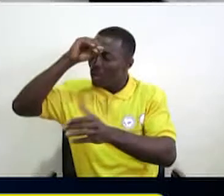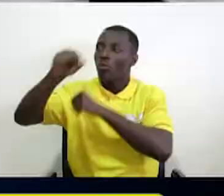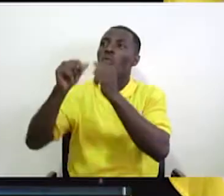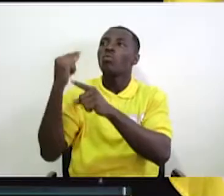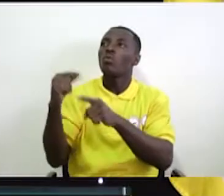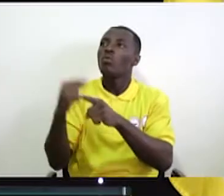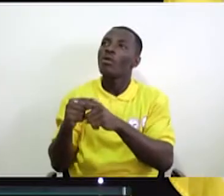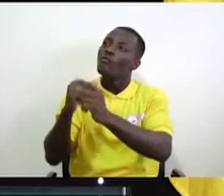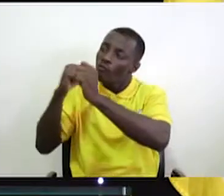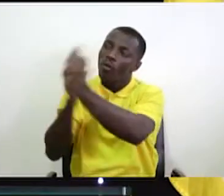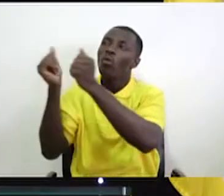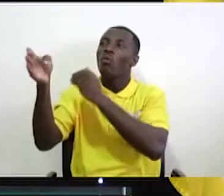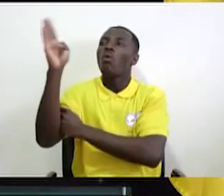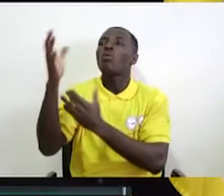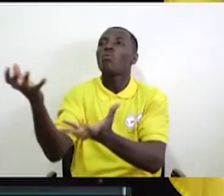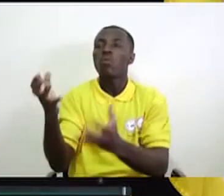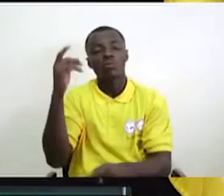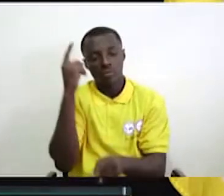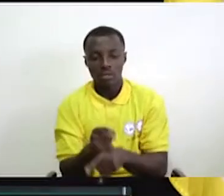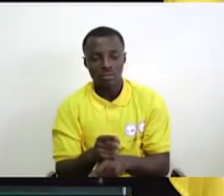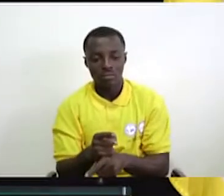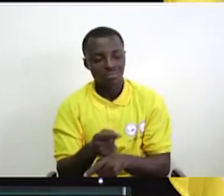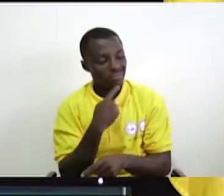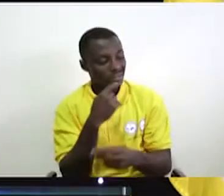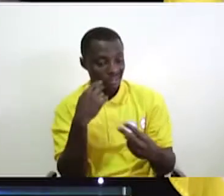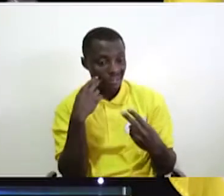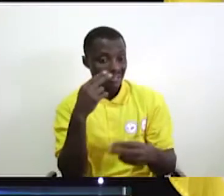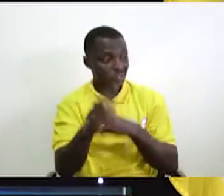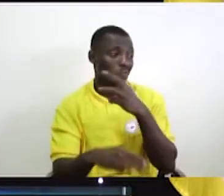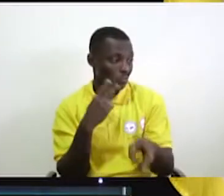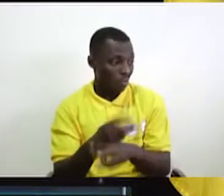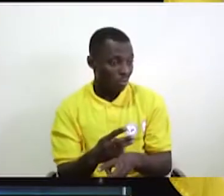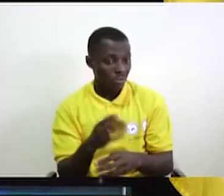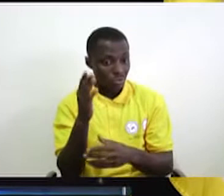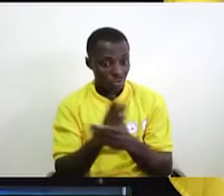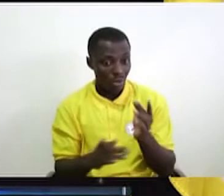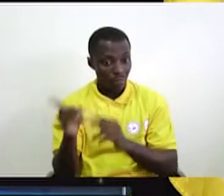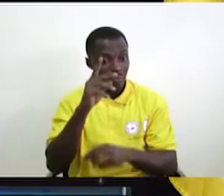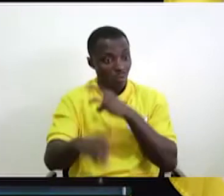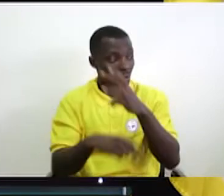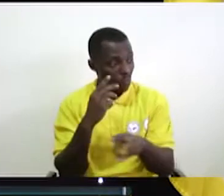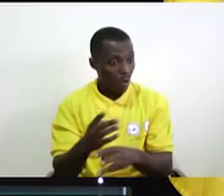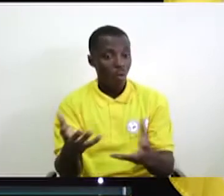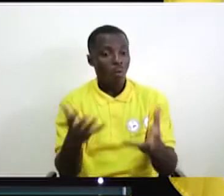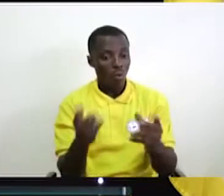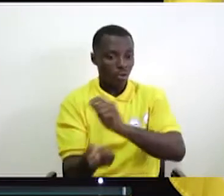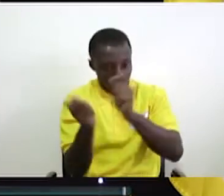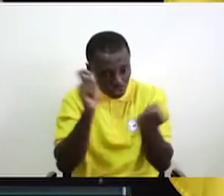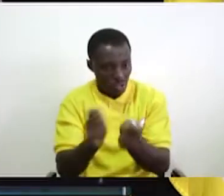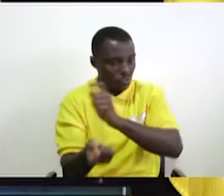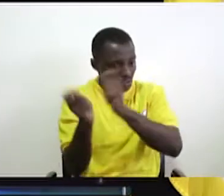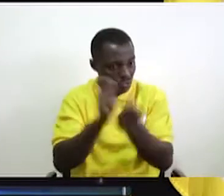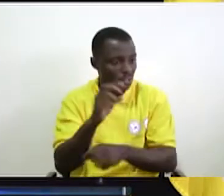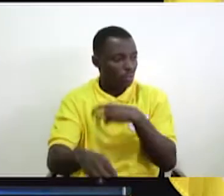look at what is going on in the world. Some want to change the world system.